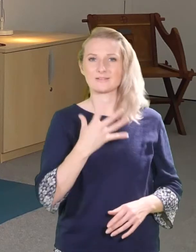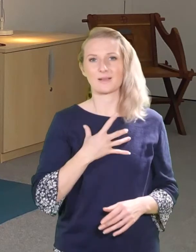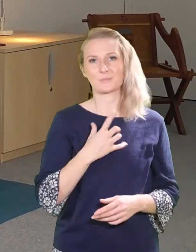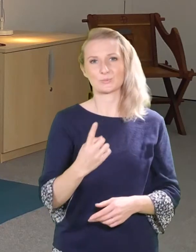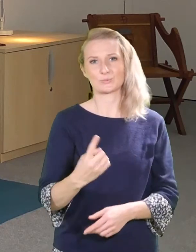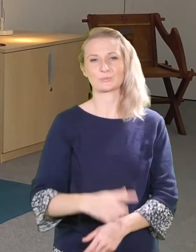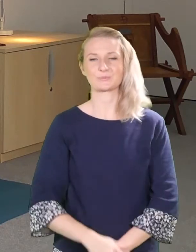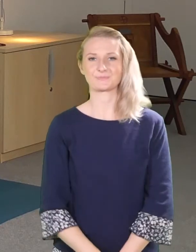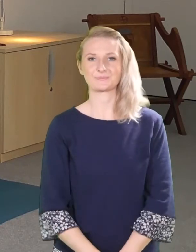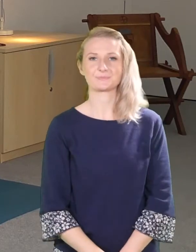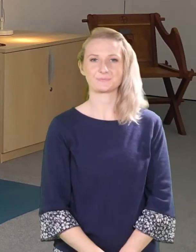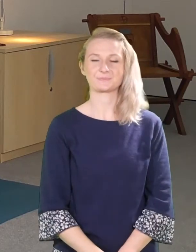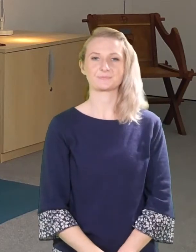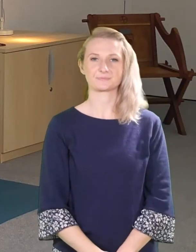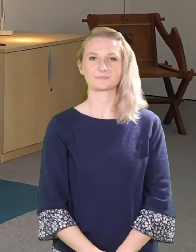calf.